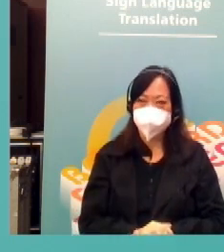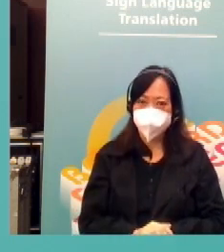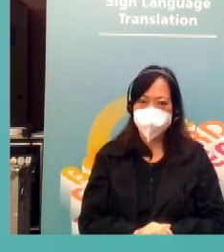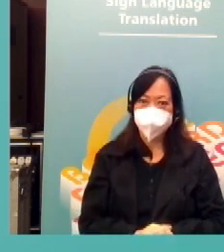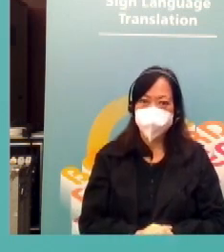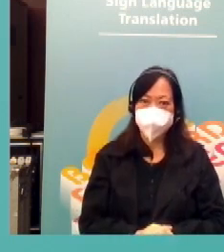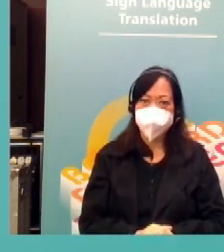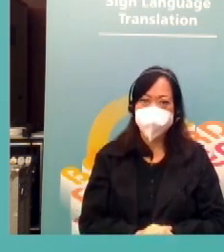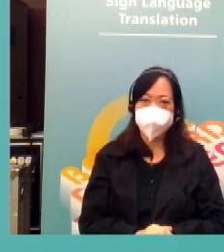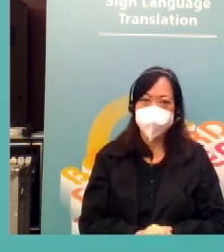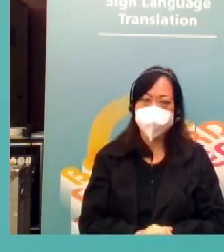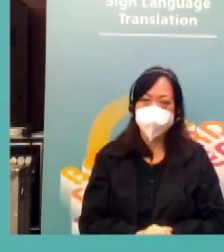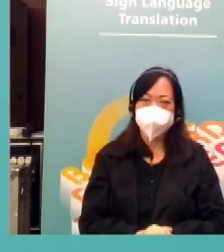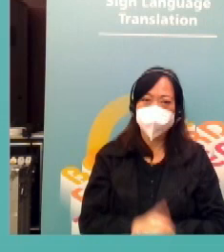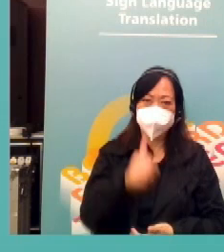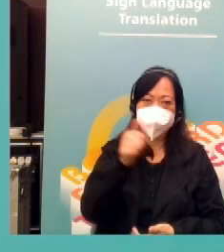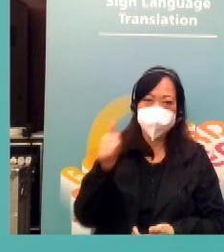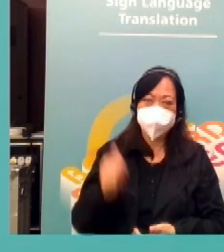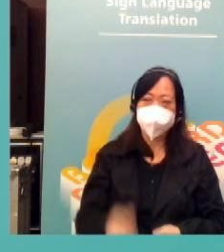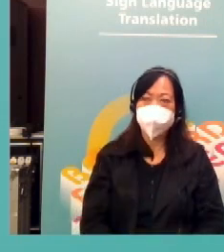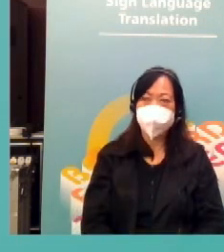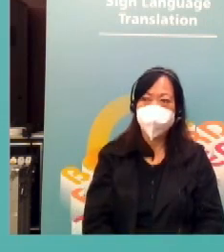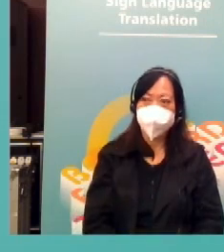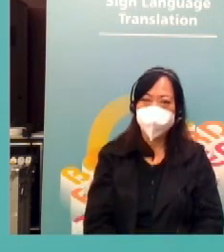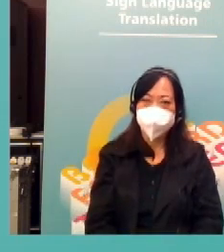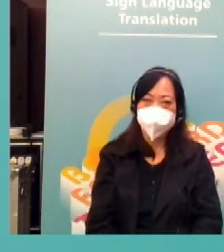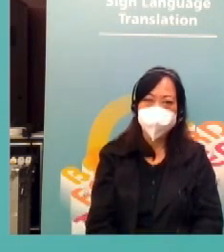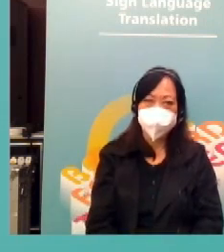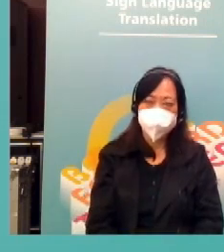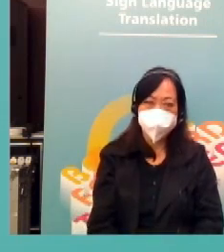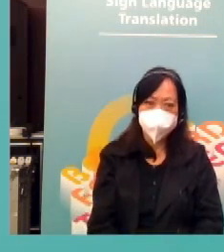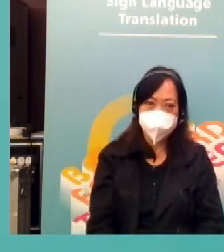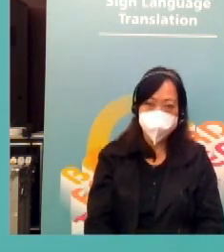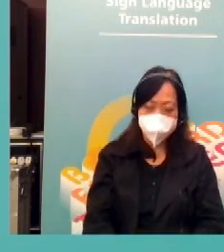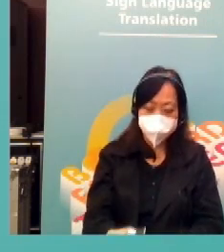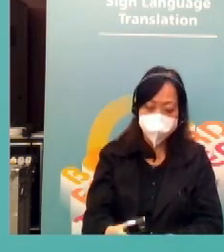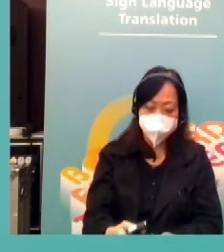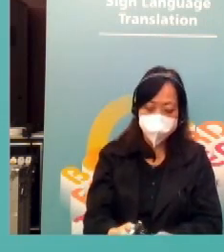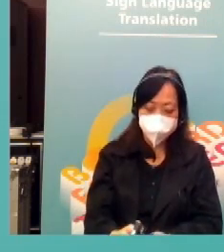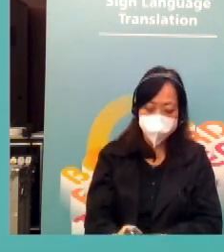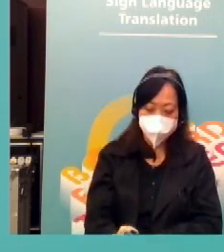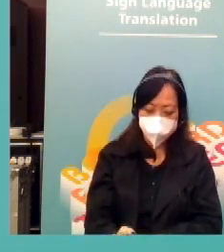Thank you. Thank you. Thank you, Maggie. Thank you, Jonathan. Bye. Thank you. Thank you.